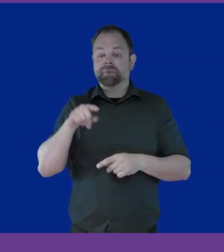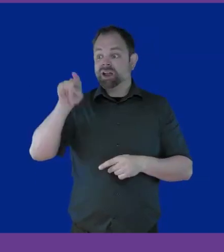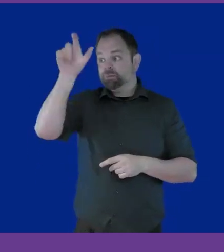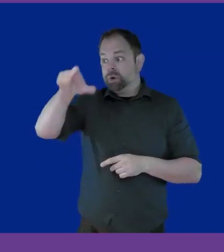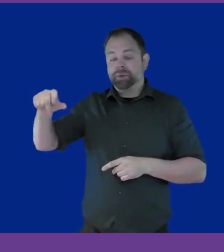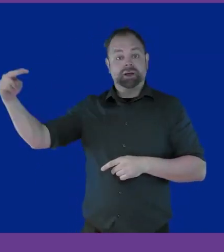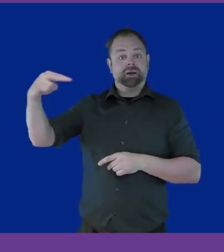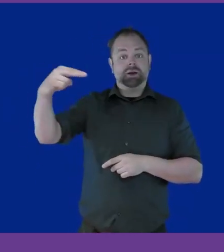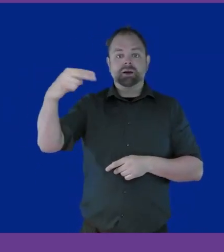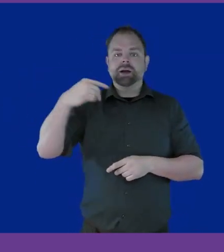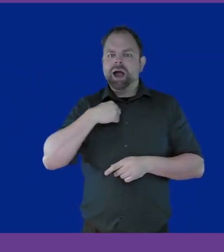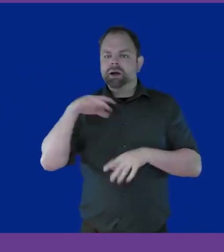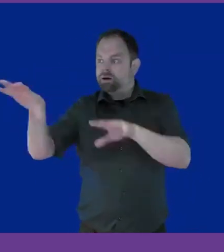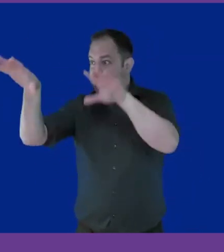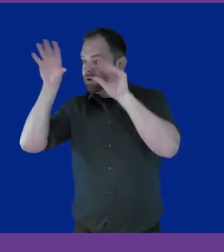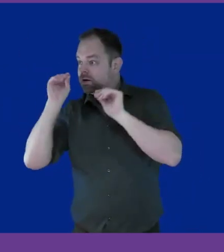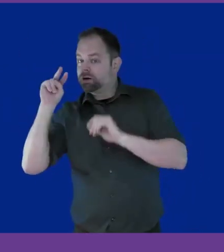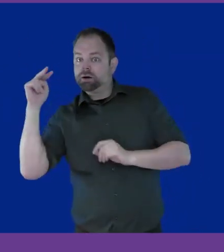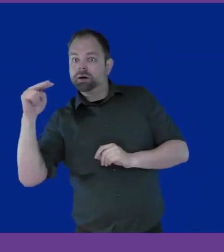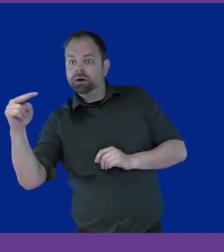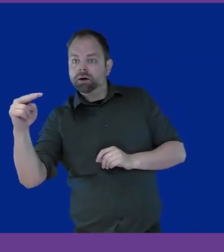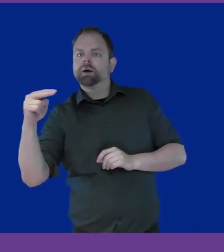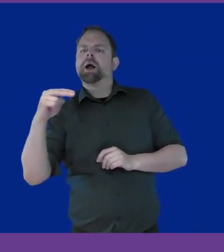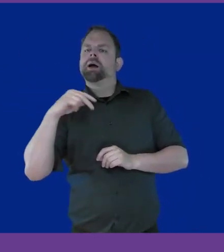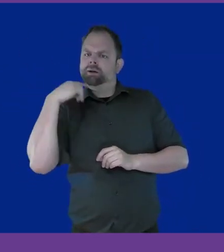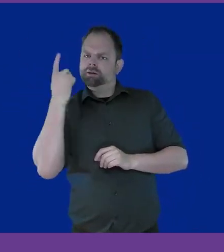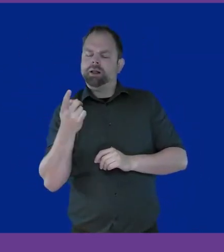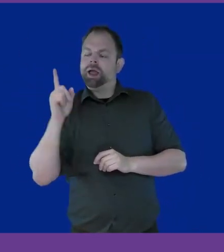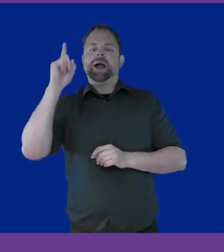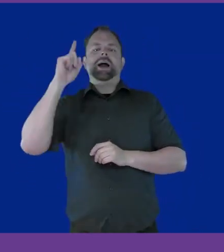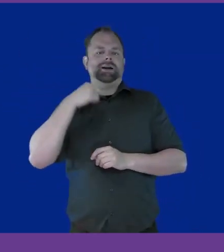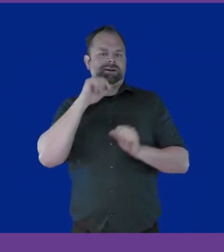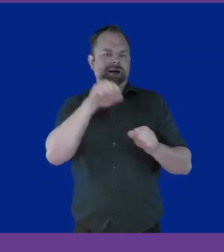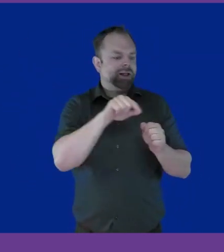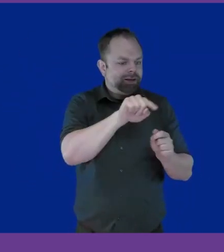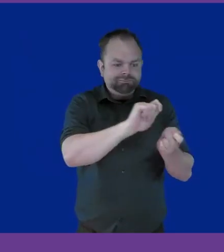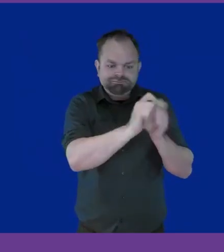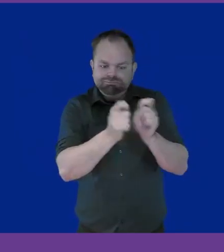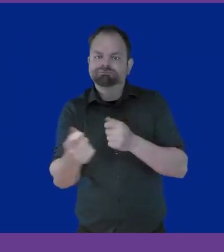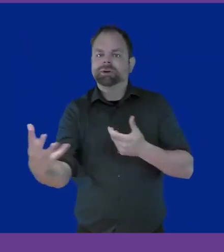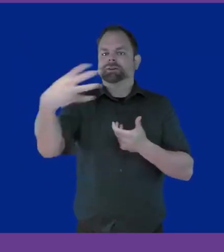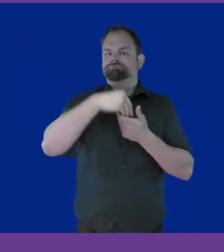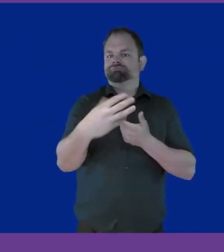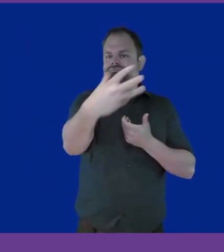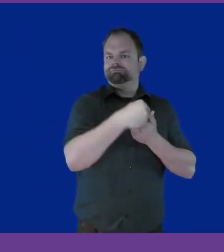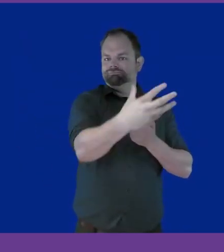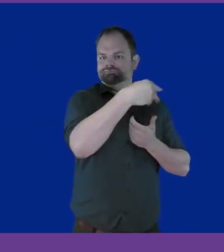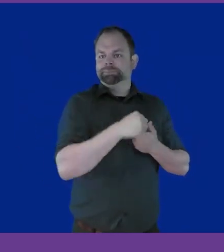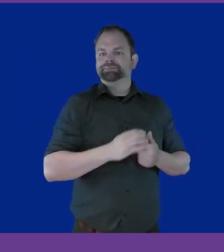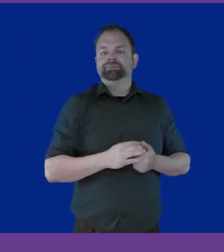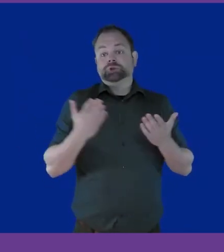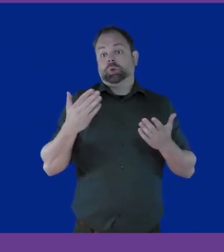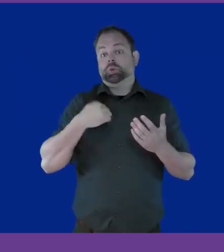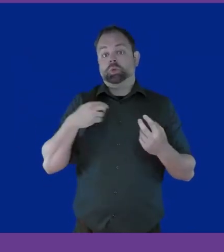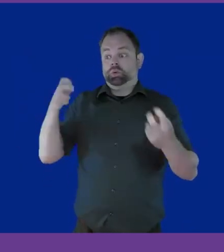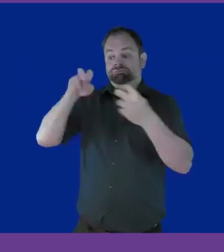will be the conversation throughout the day in different panels, hoping to learn from each other and hoping to talk to each other. And we will be joined